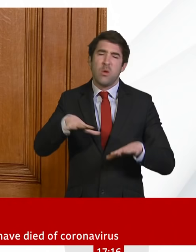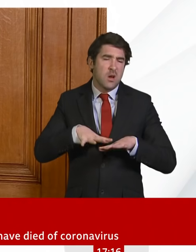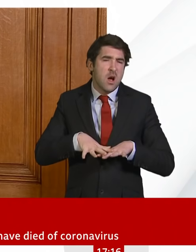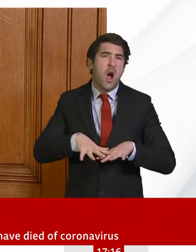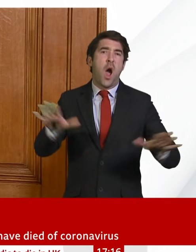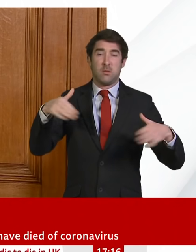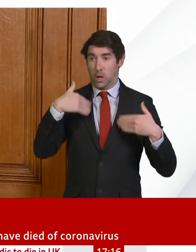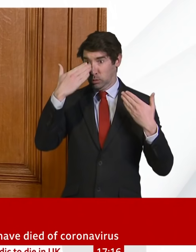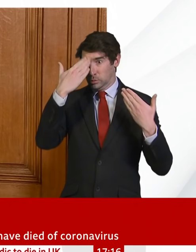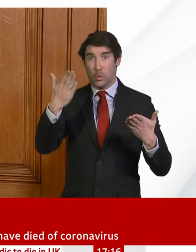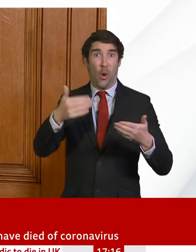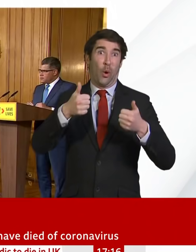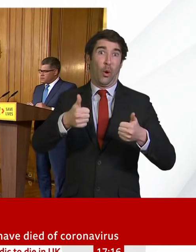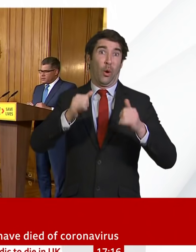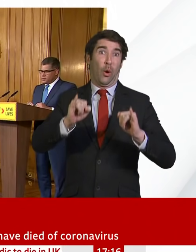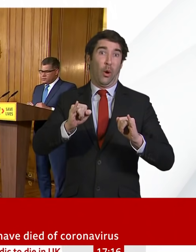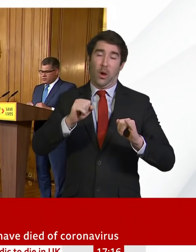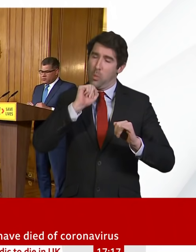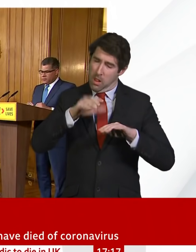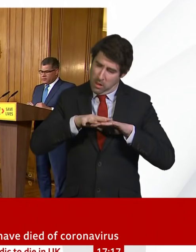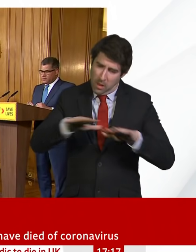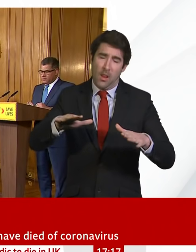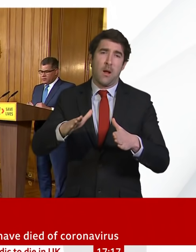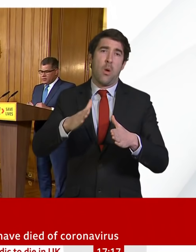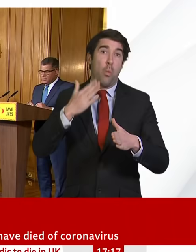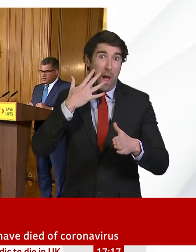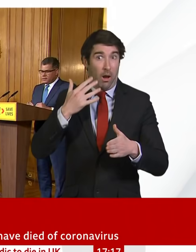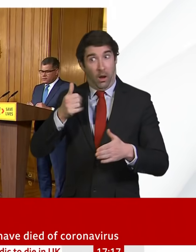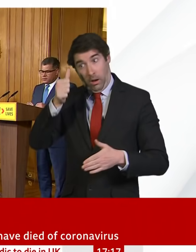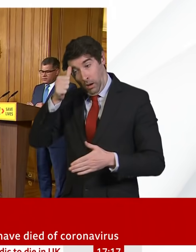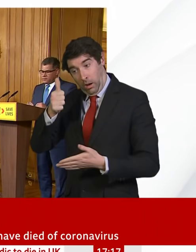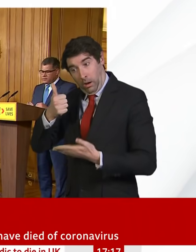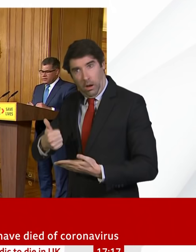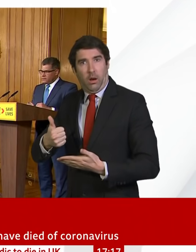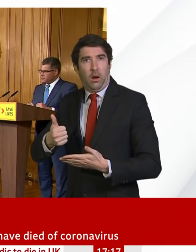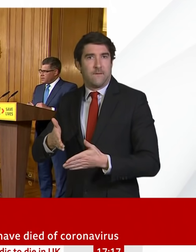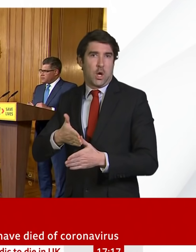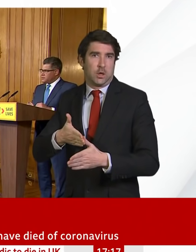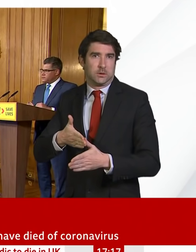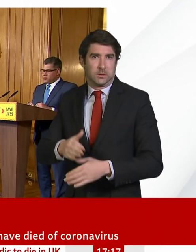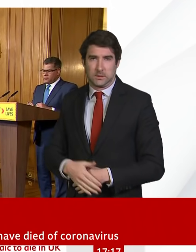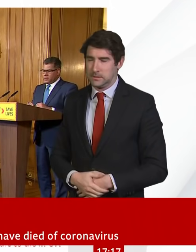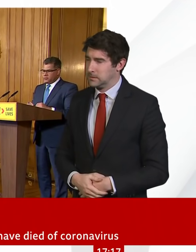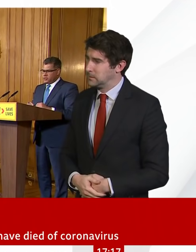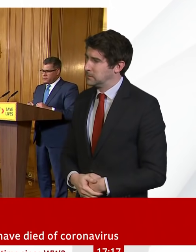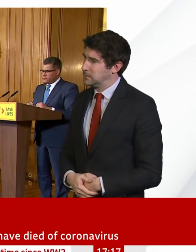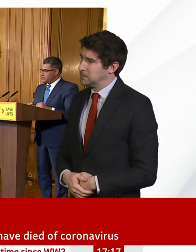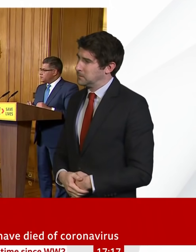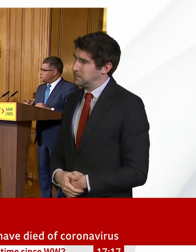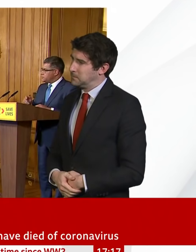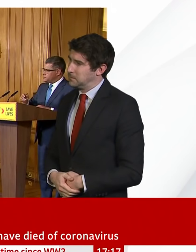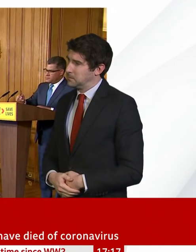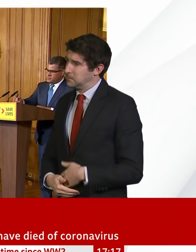there doing these tests. Thank you. Thank you, Robert. Thank you, Yvonne. The next question is from the Evening Standard, from Joe